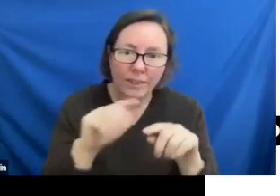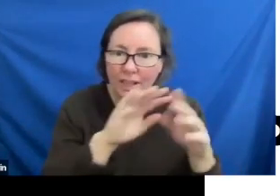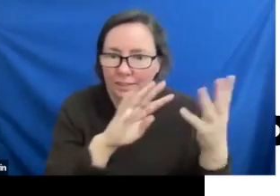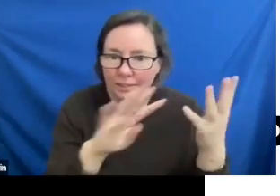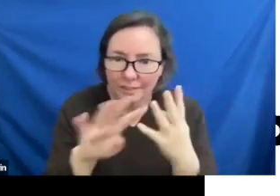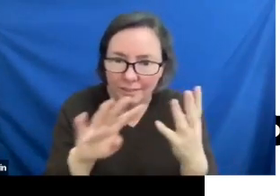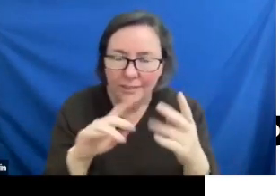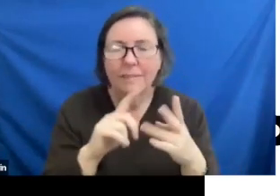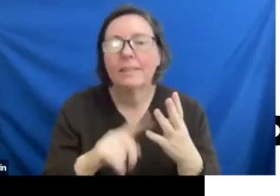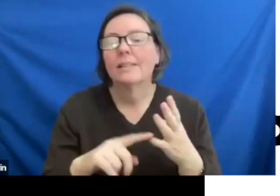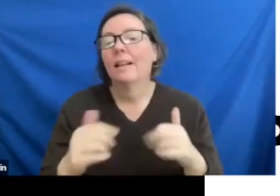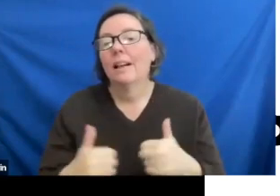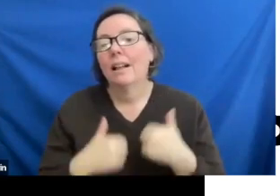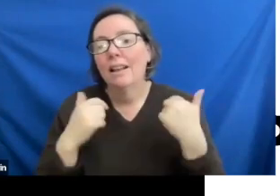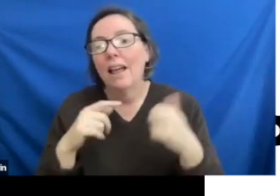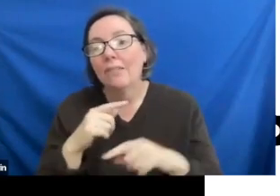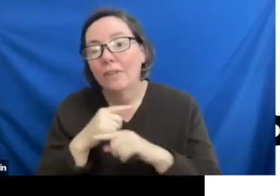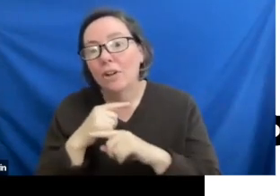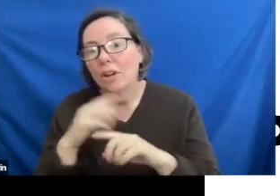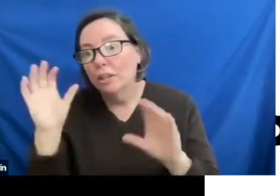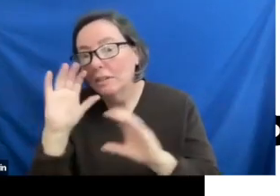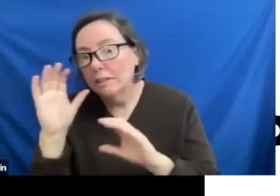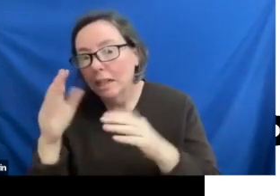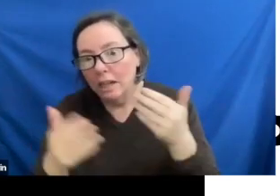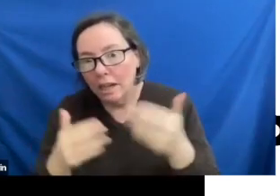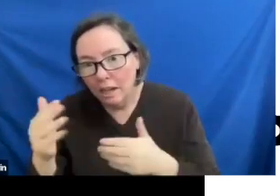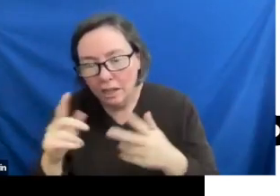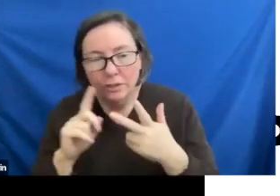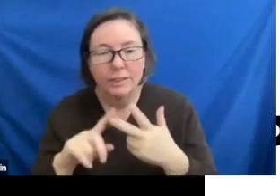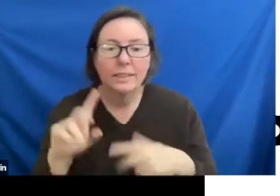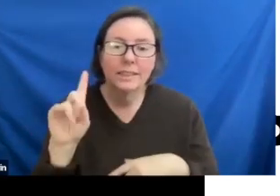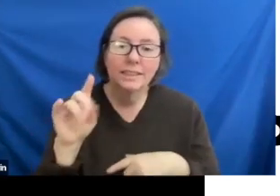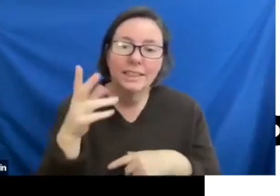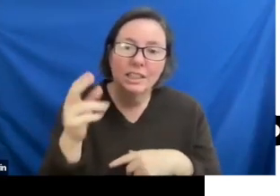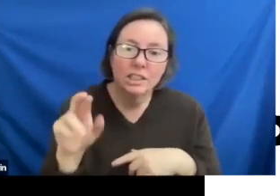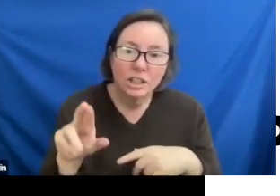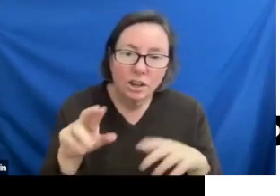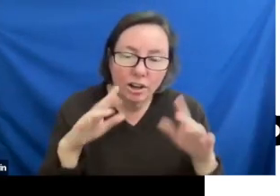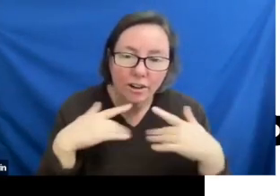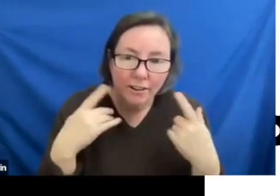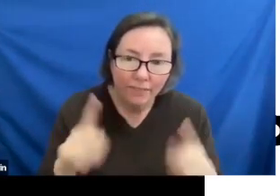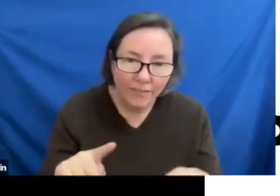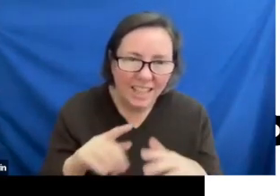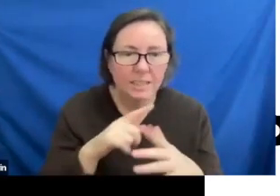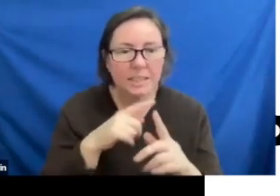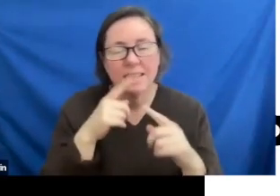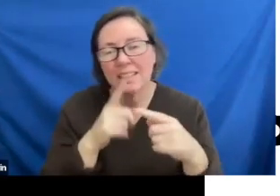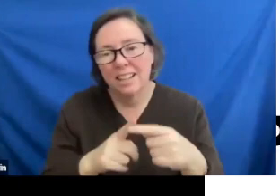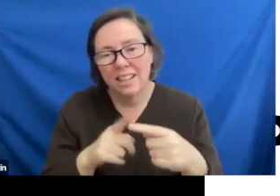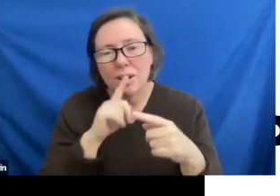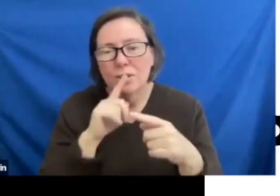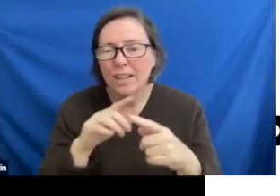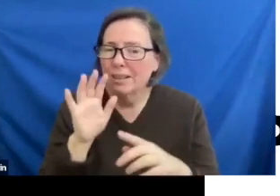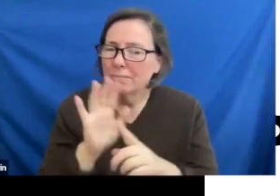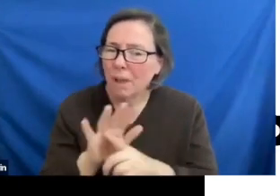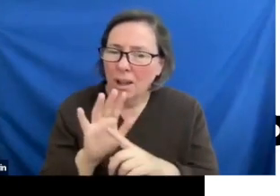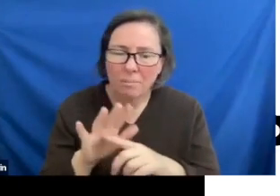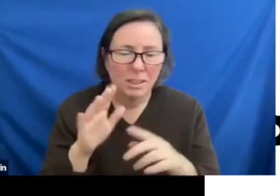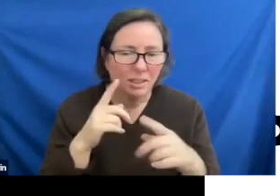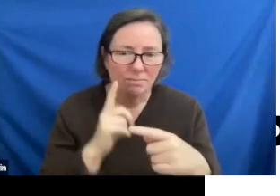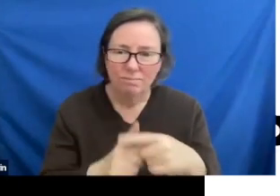lifeguard hiring, other DCR events, other community events. It's a prominent intersection